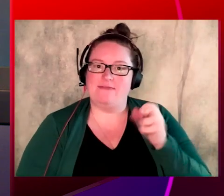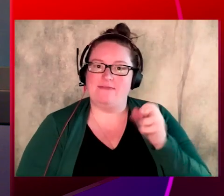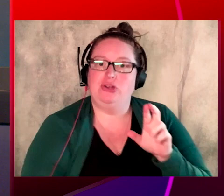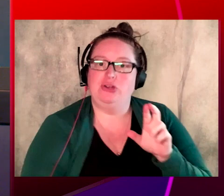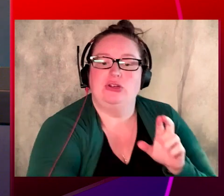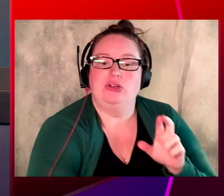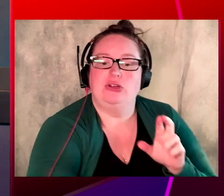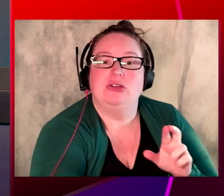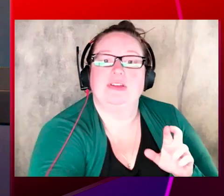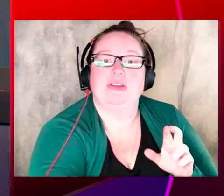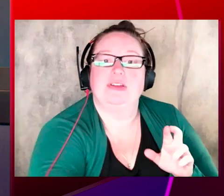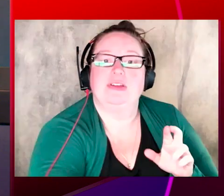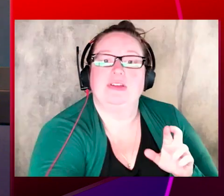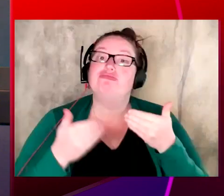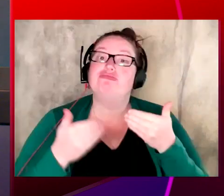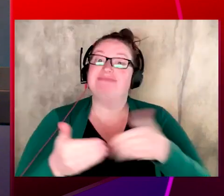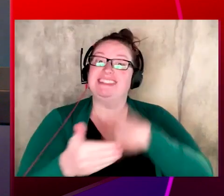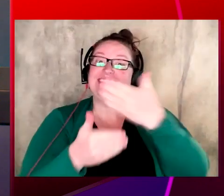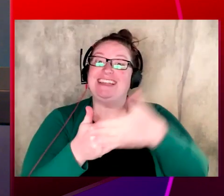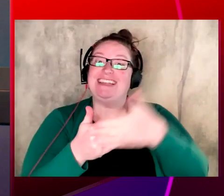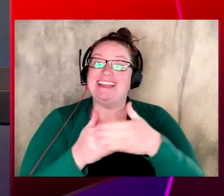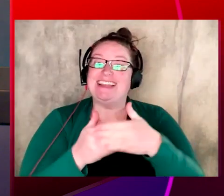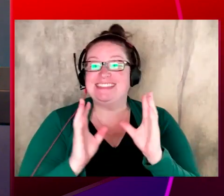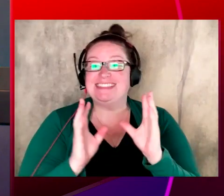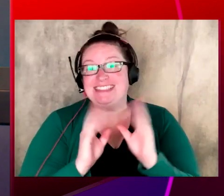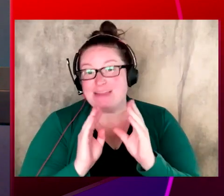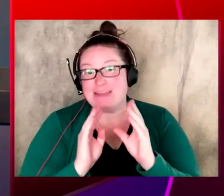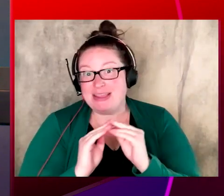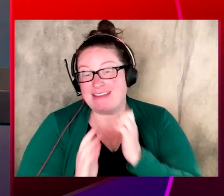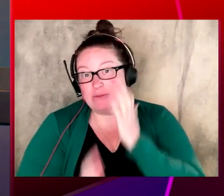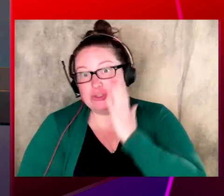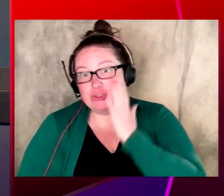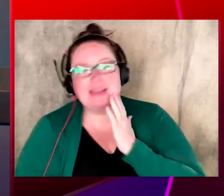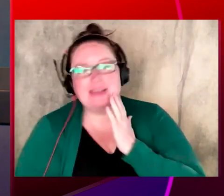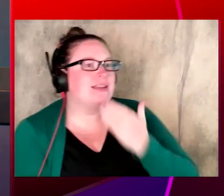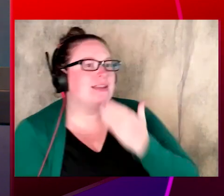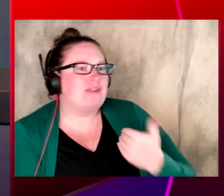on to our next segment, unfortunately. Yeah. No, thanks for having me. This has been fantastic. Thanks for coming